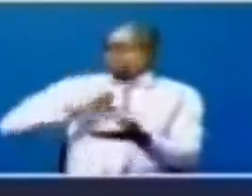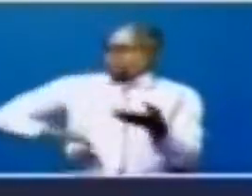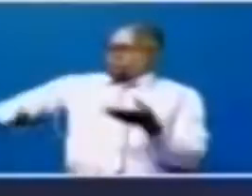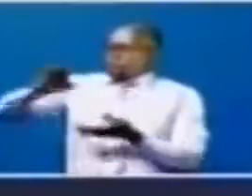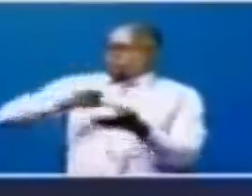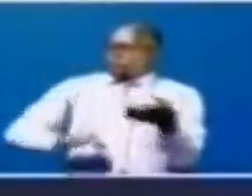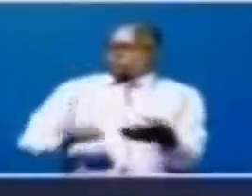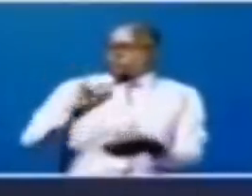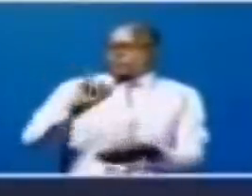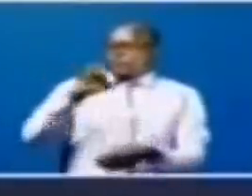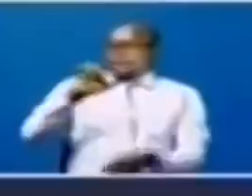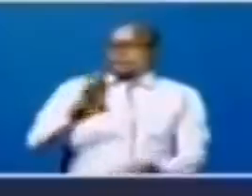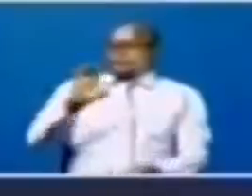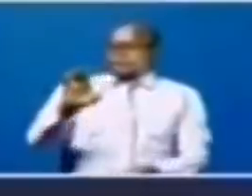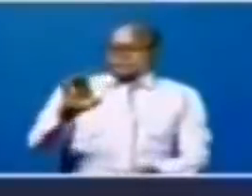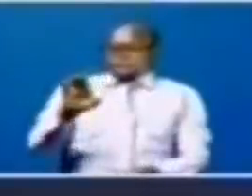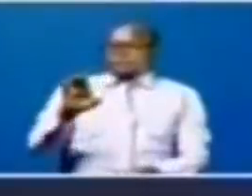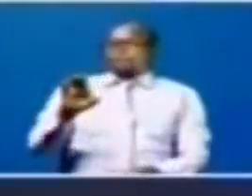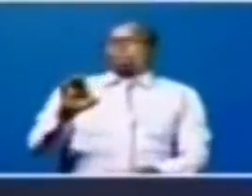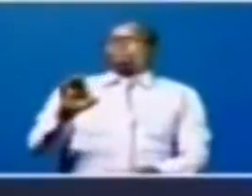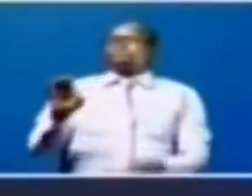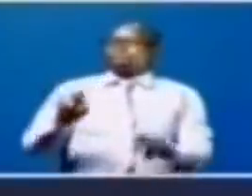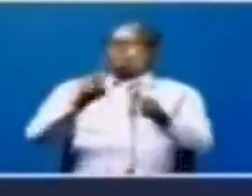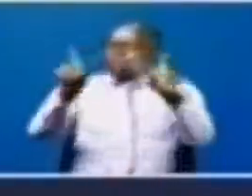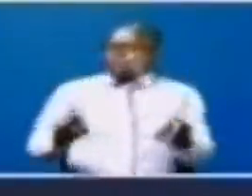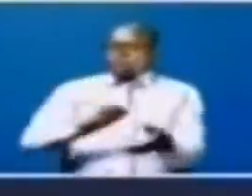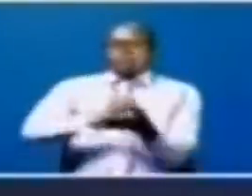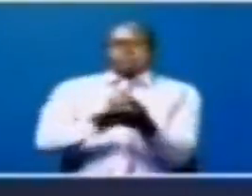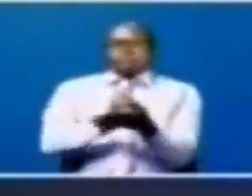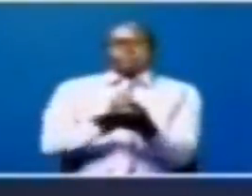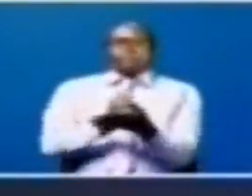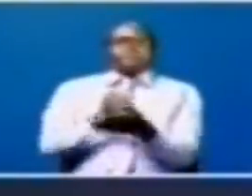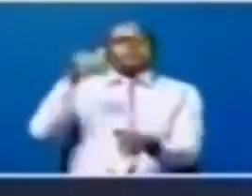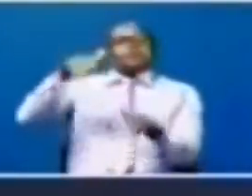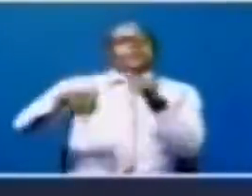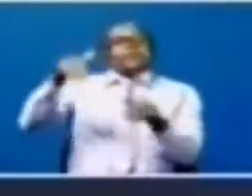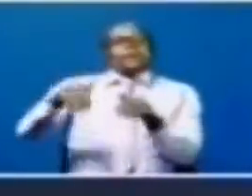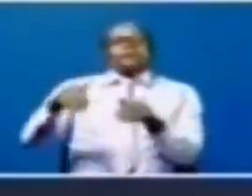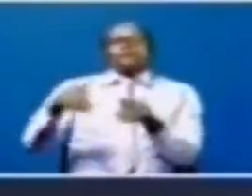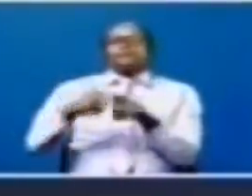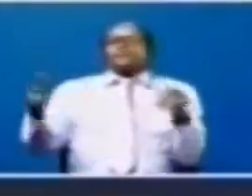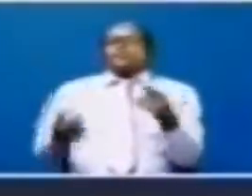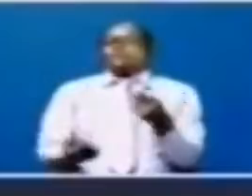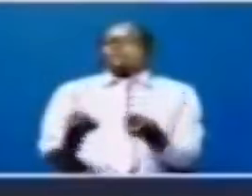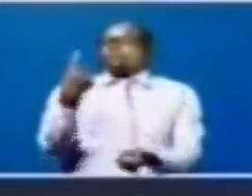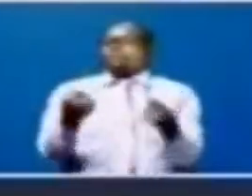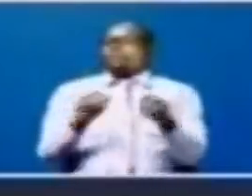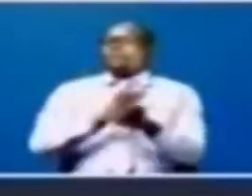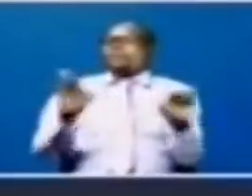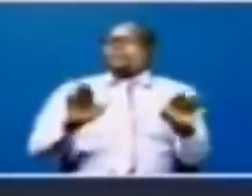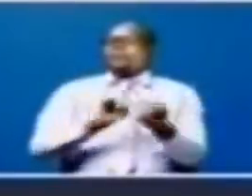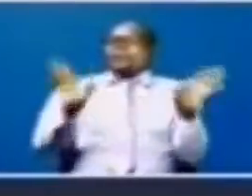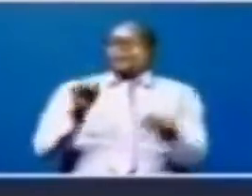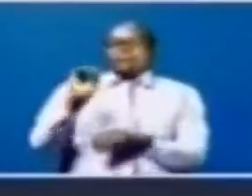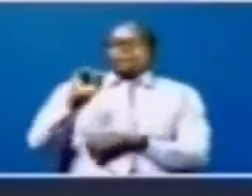in the electoral body. Even as audit queries over the August 8th election start to emerge, it is not clear what